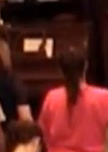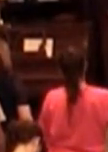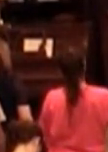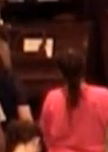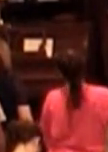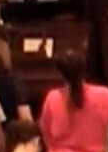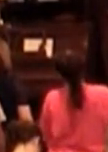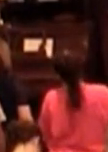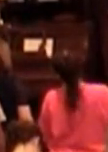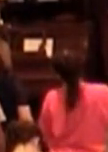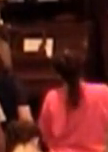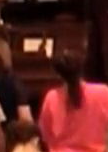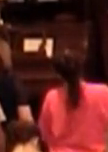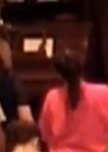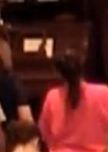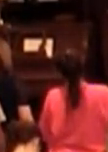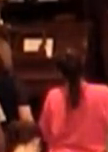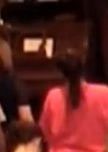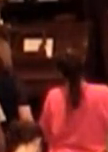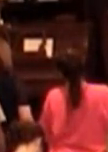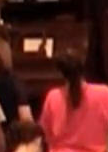The joy that we don't understand.